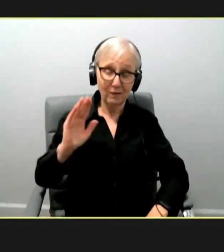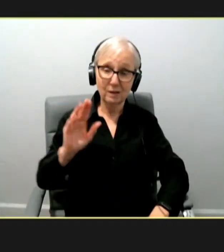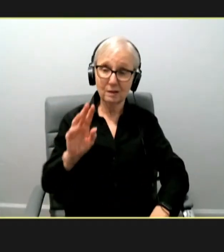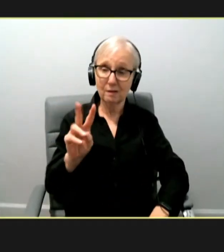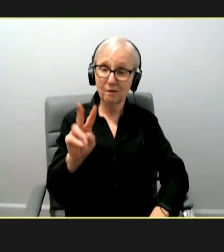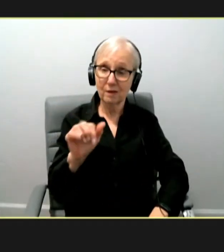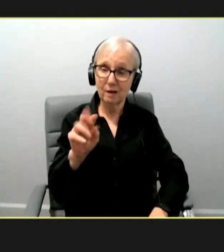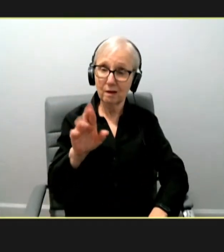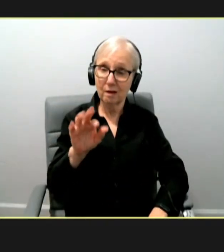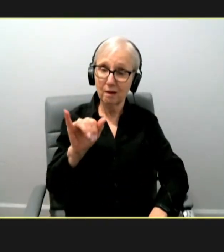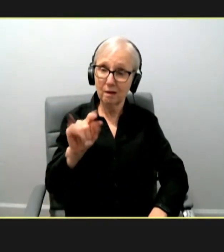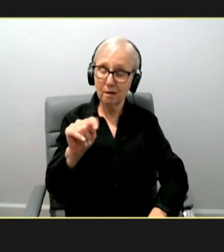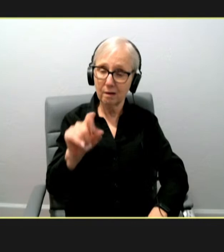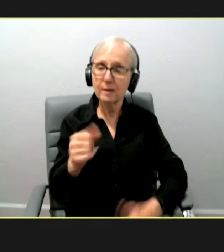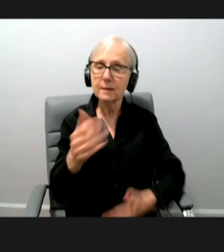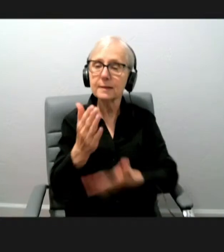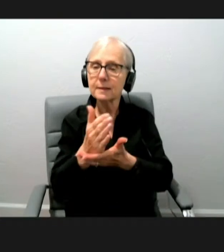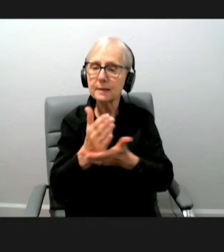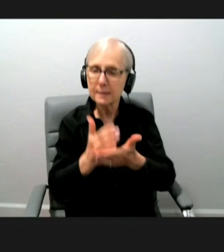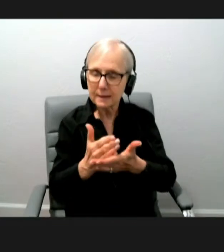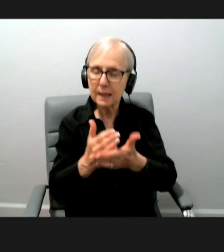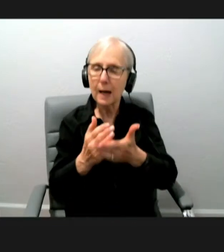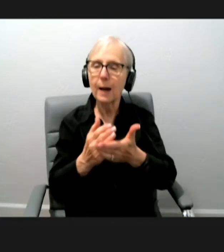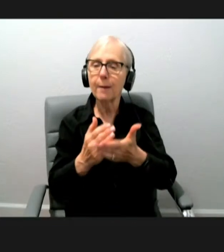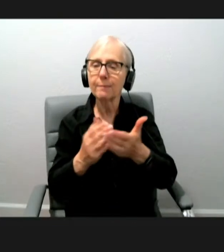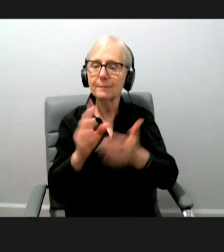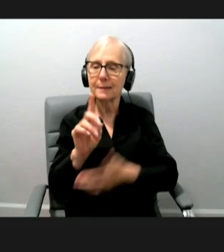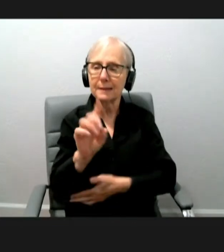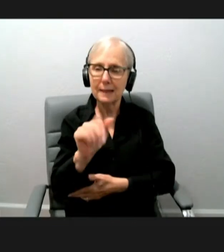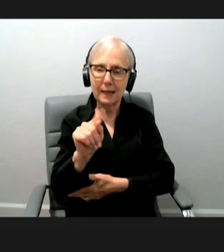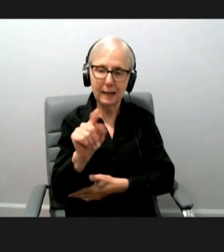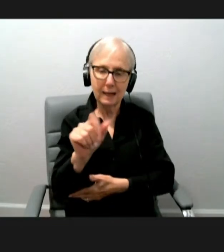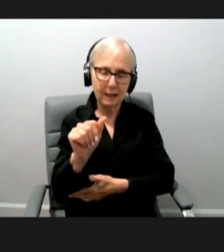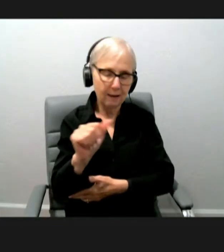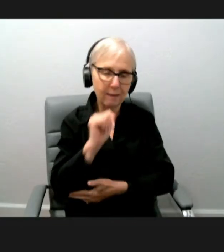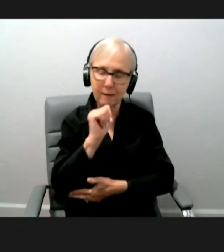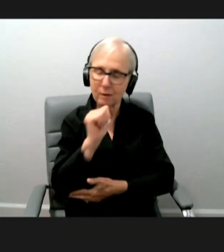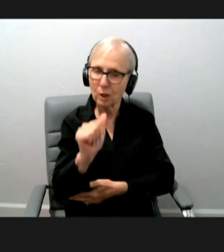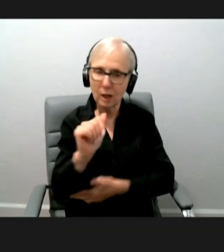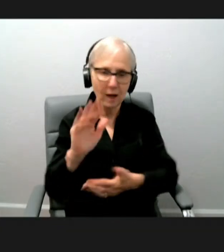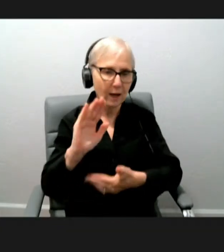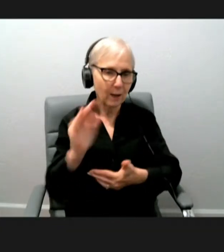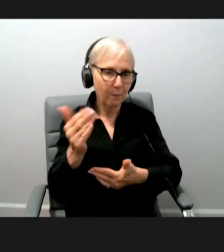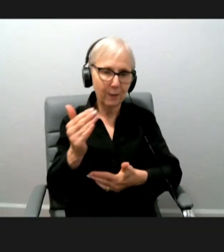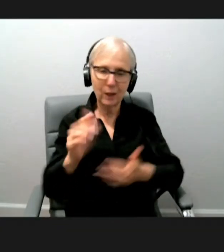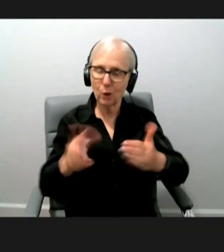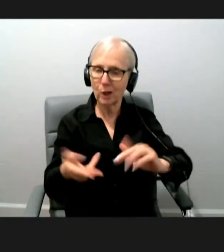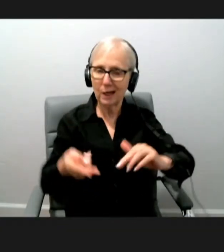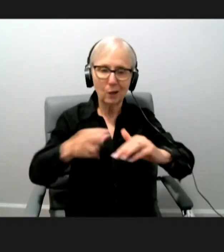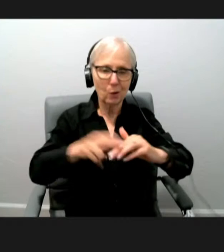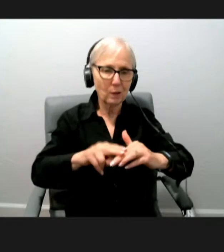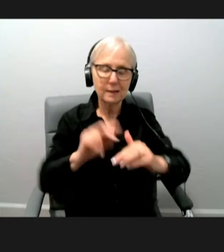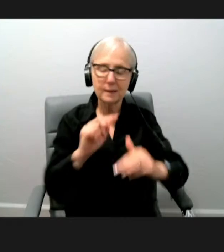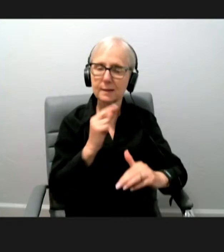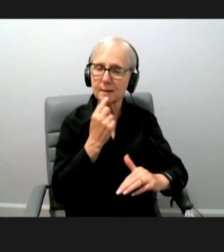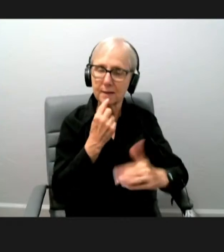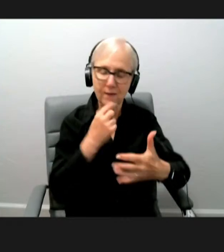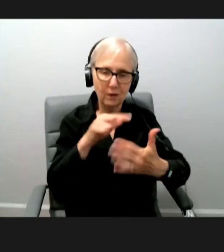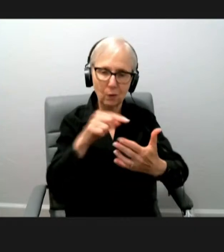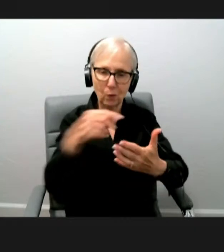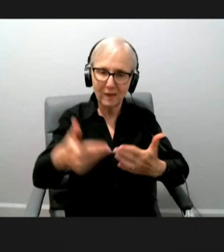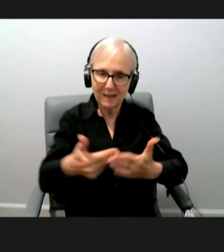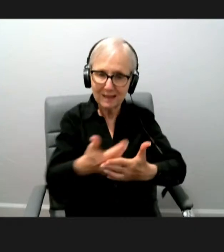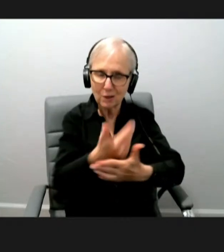Yeah, there is some emerging data that there does not appear to be any increase in severity associated with these